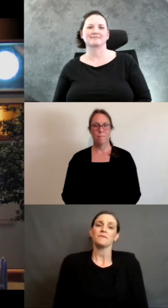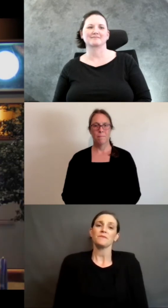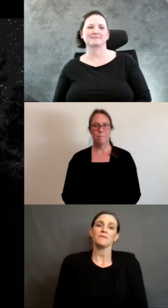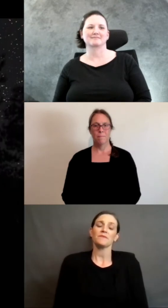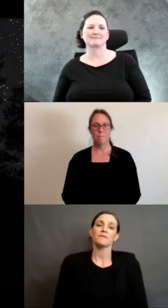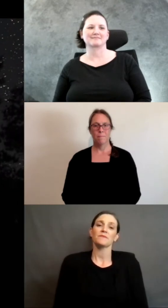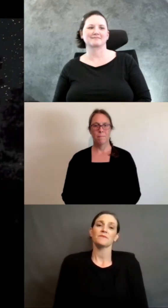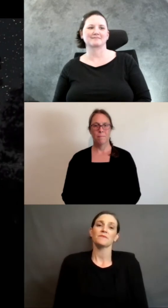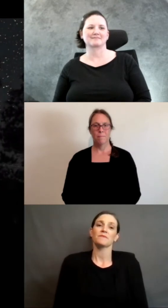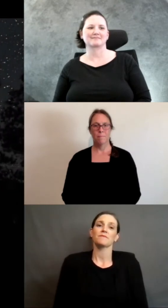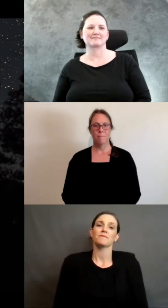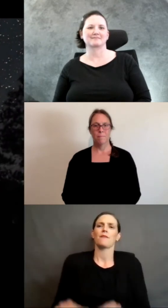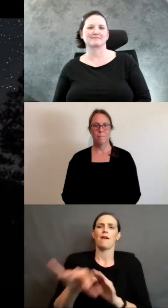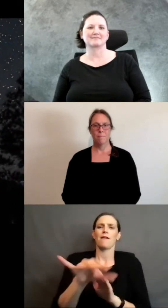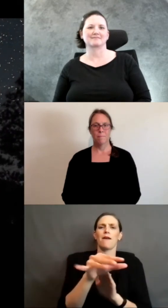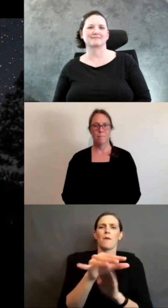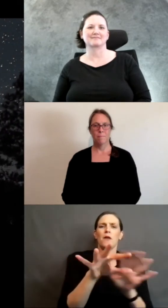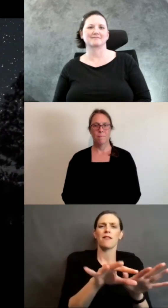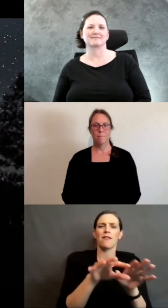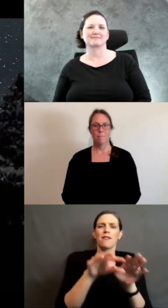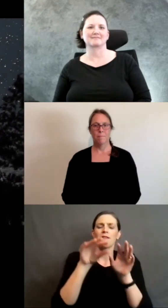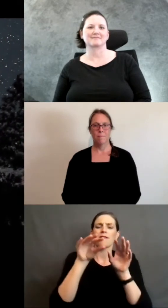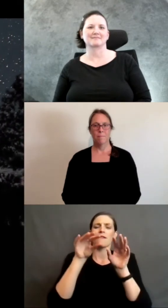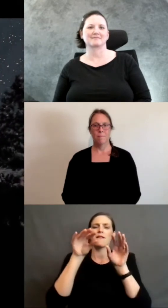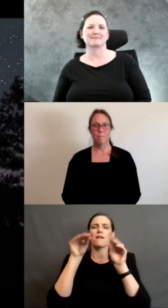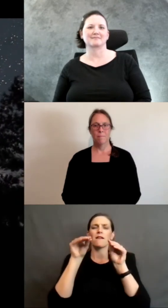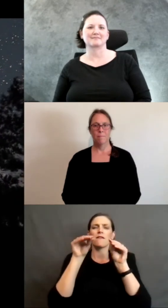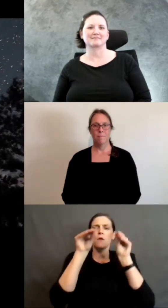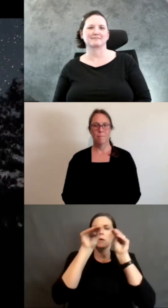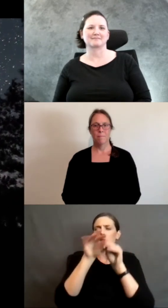The camera leaves them and takes us across a field,